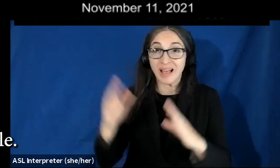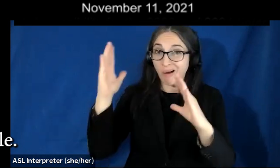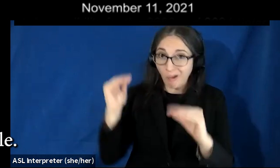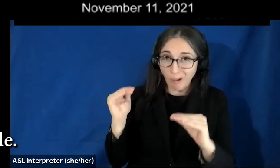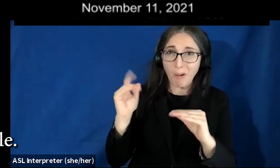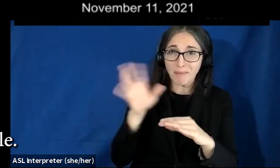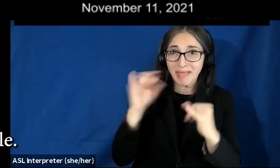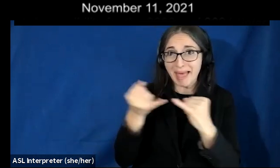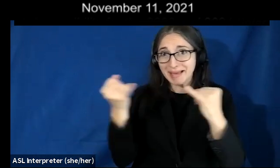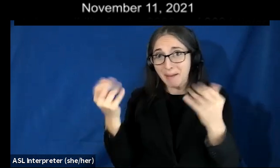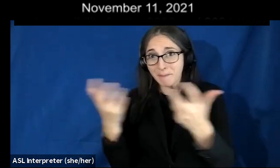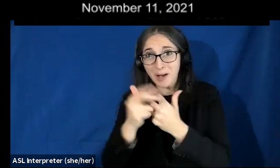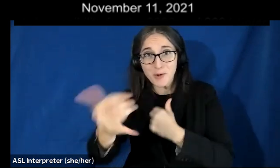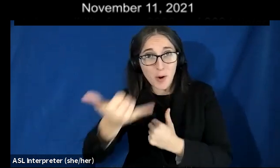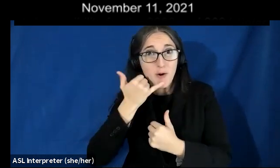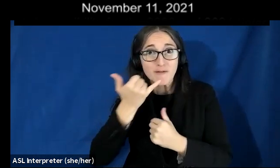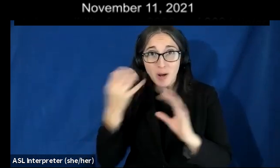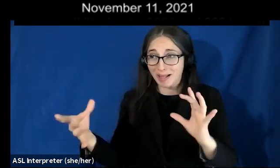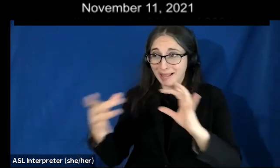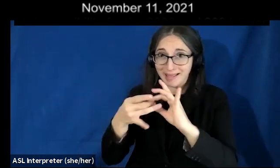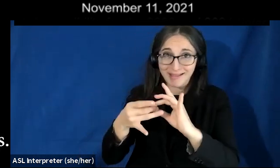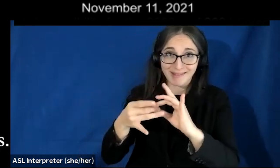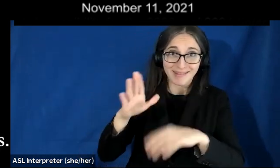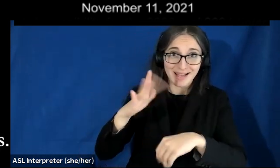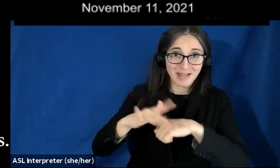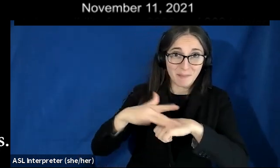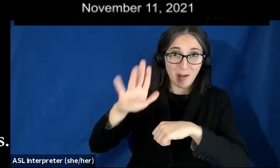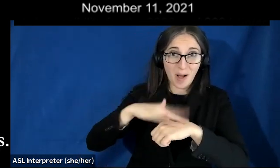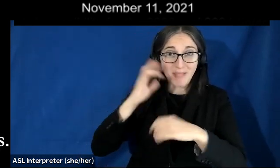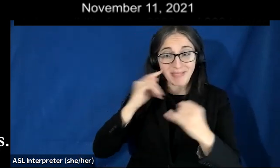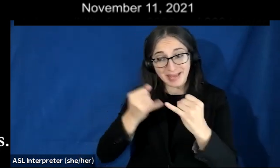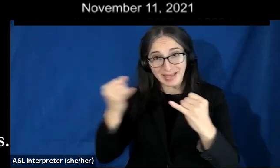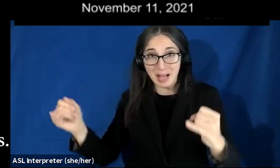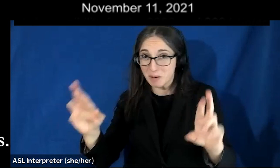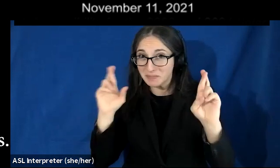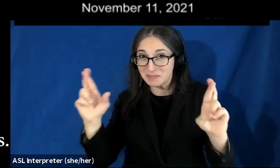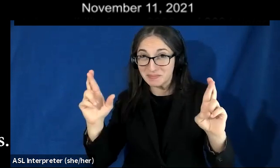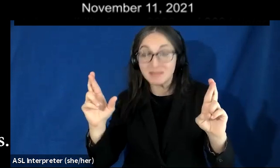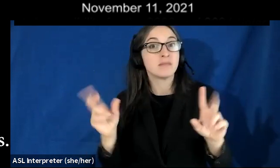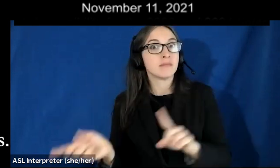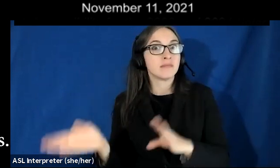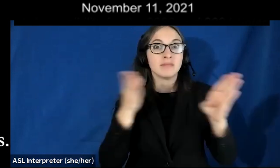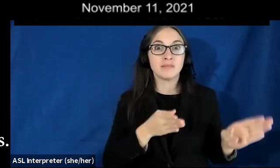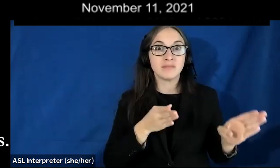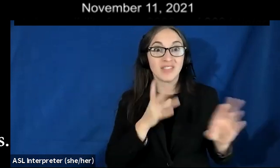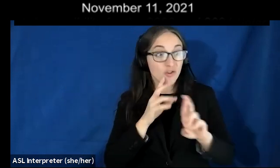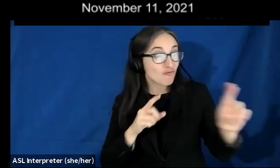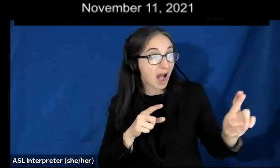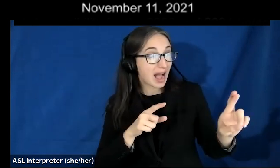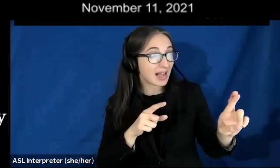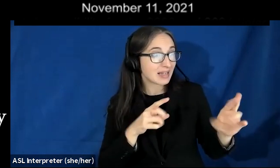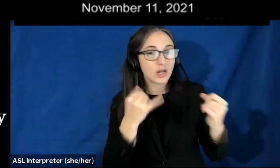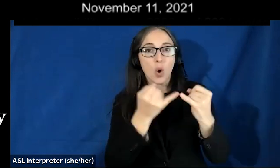this charging cable, I hope. The charger on the right is